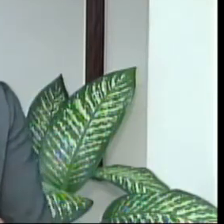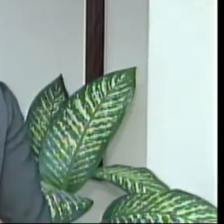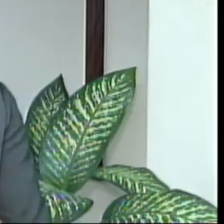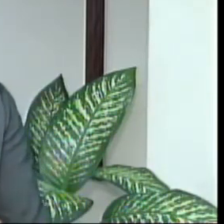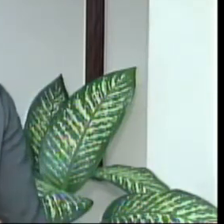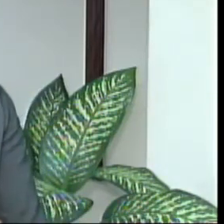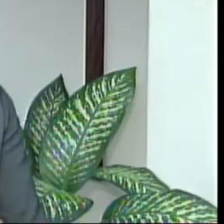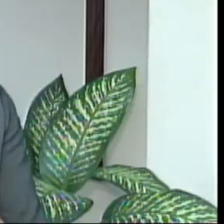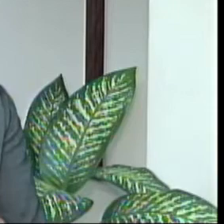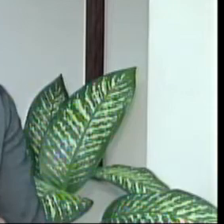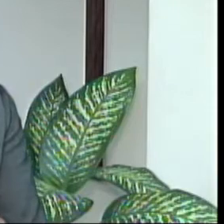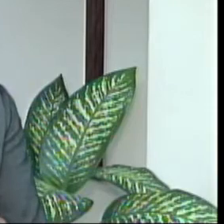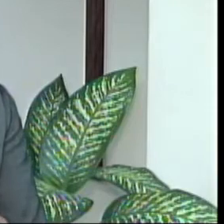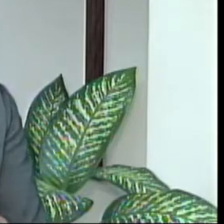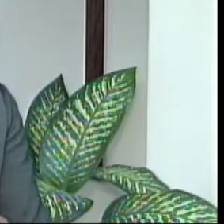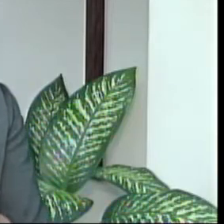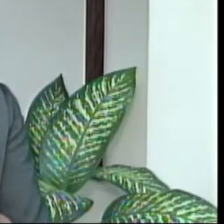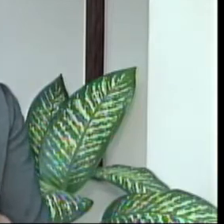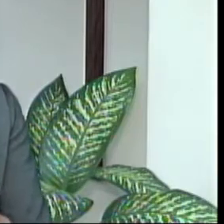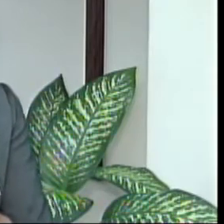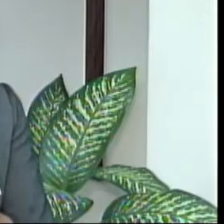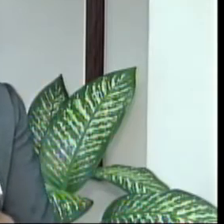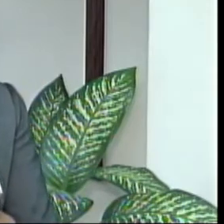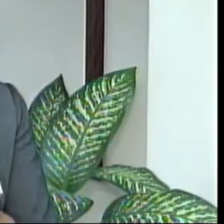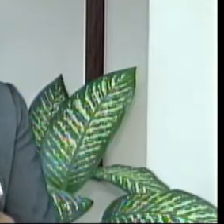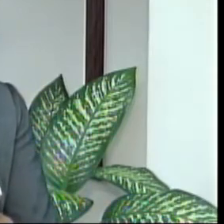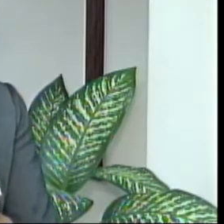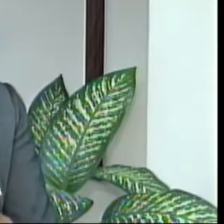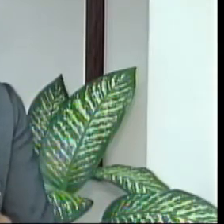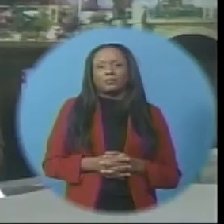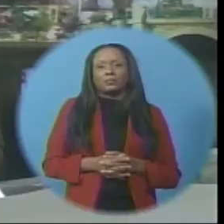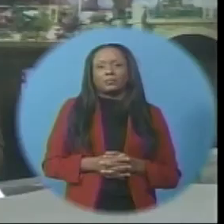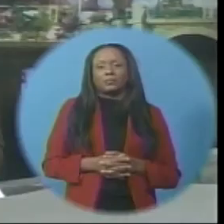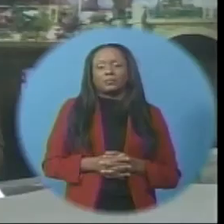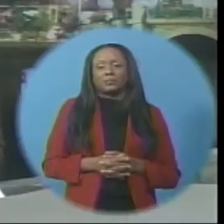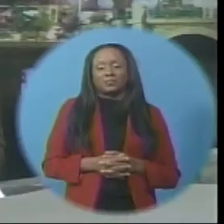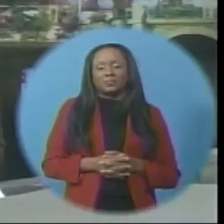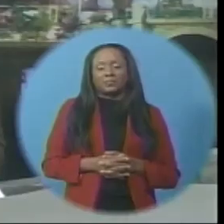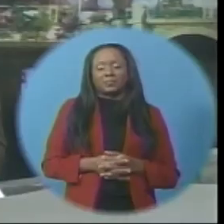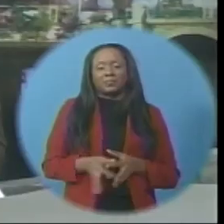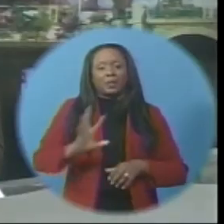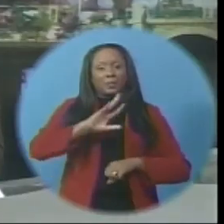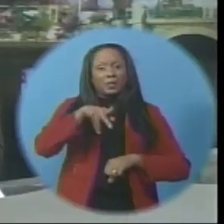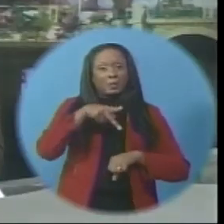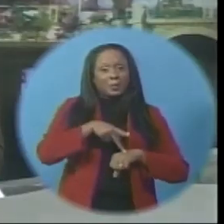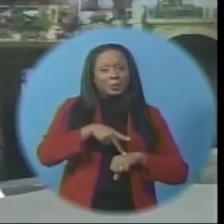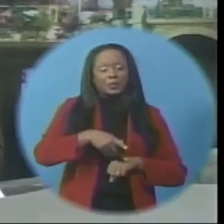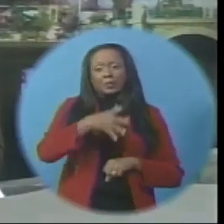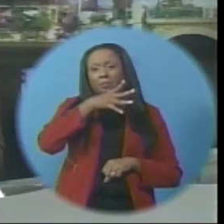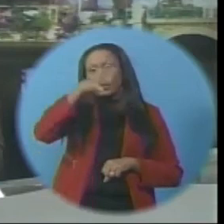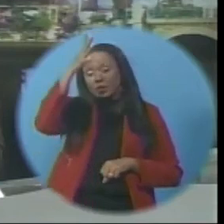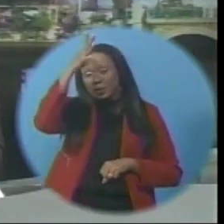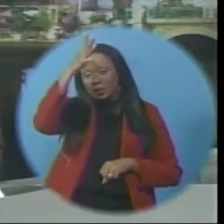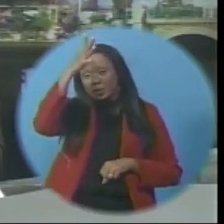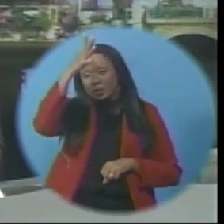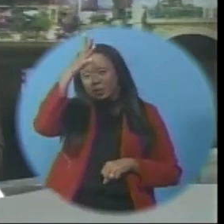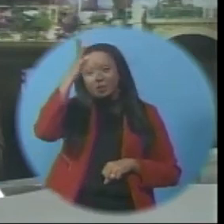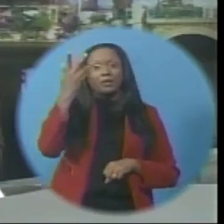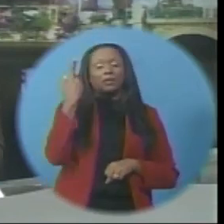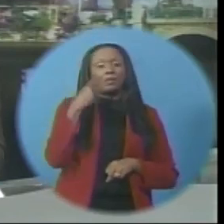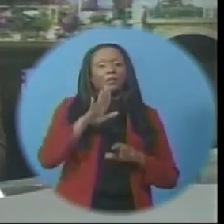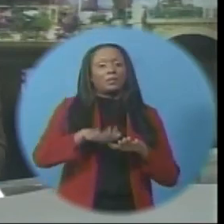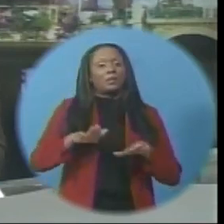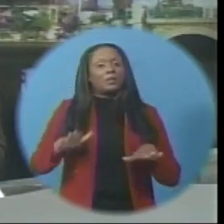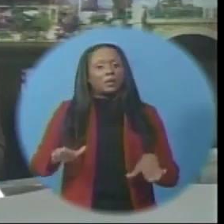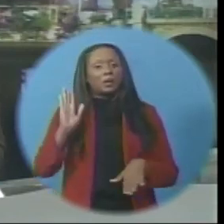educate, because education is the key to their use of these devices. Principals, parents and guardians of children